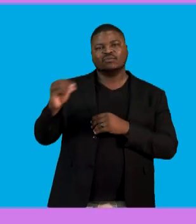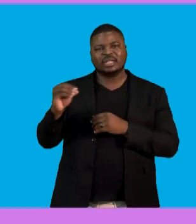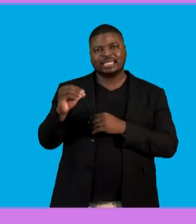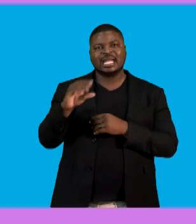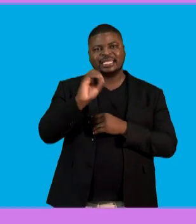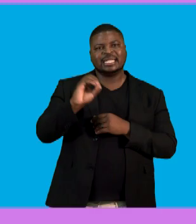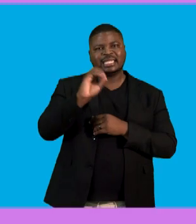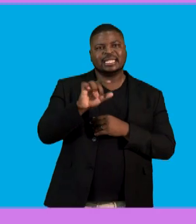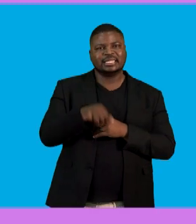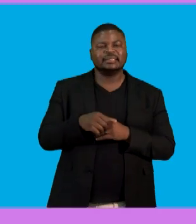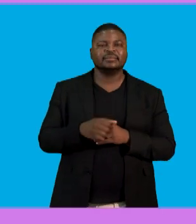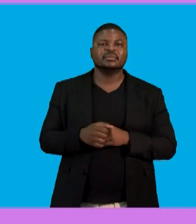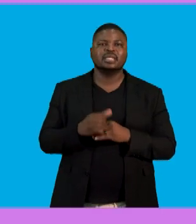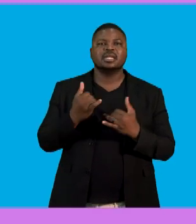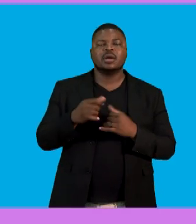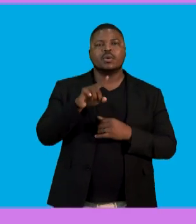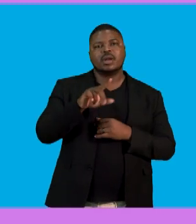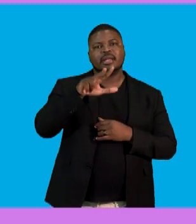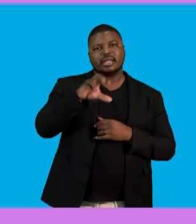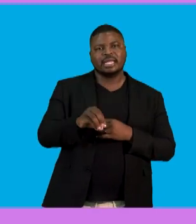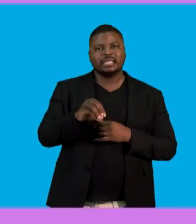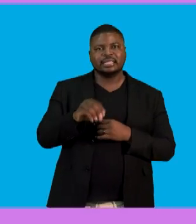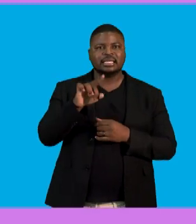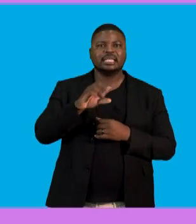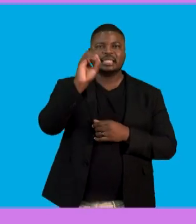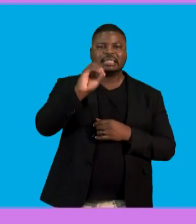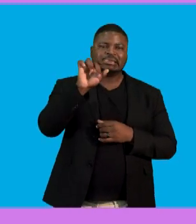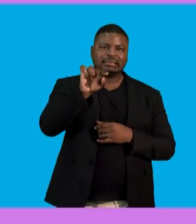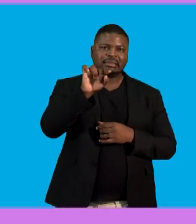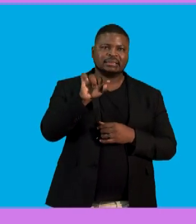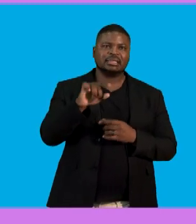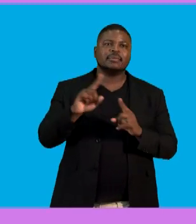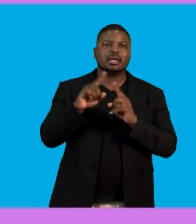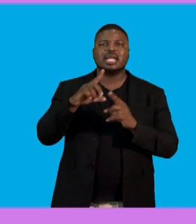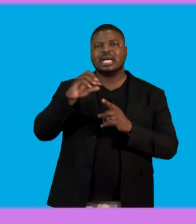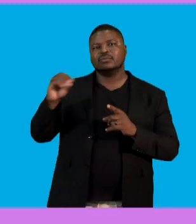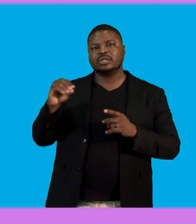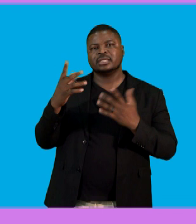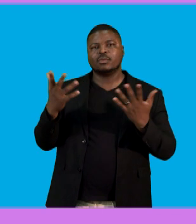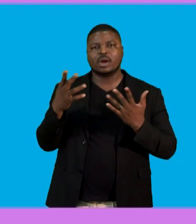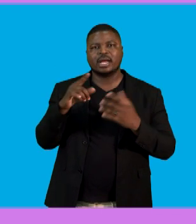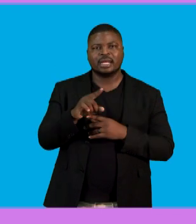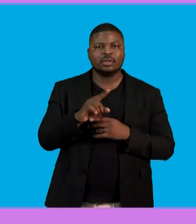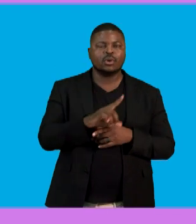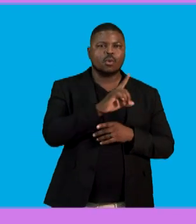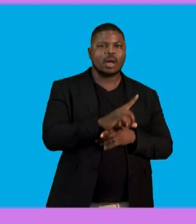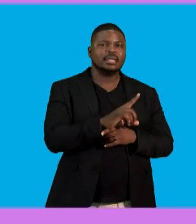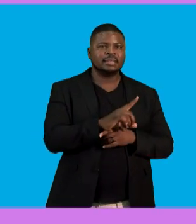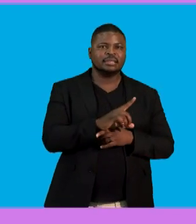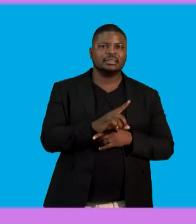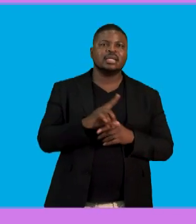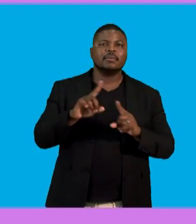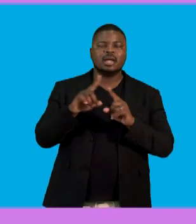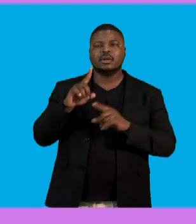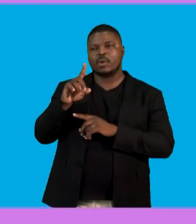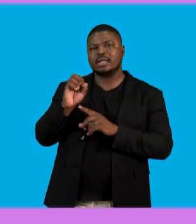Is 180 degrees Celsius. So where is our 100? 100 is at 1. So now the 1 is